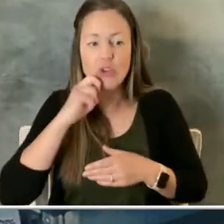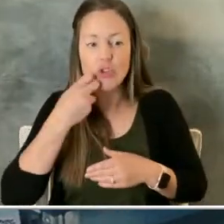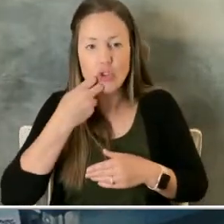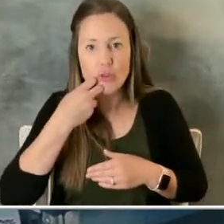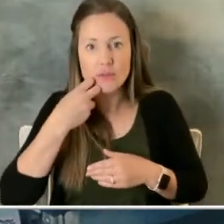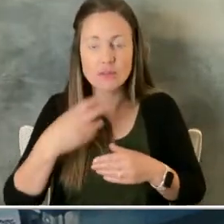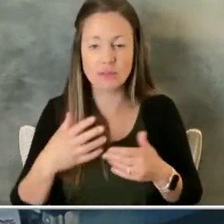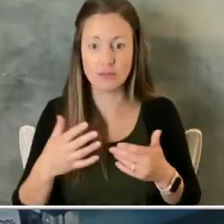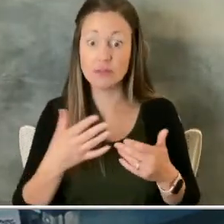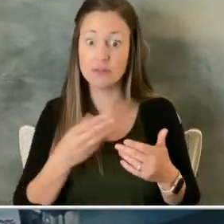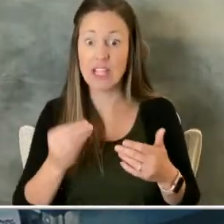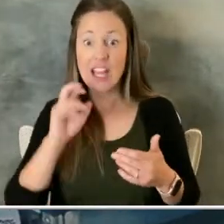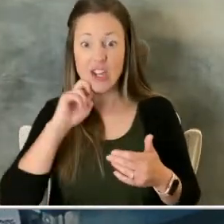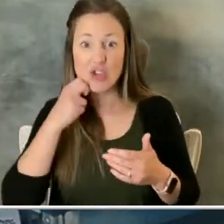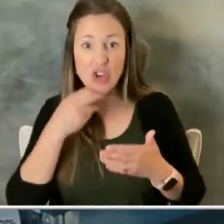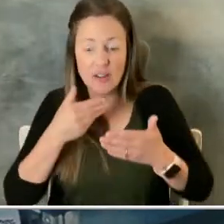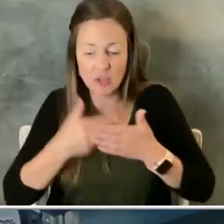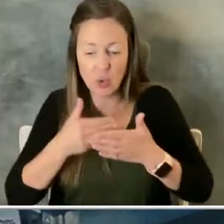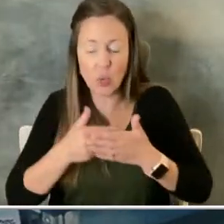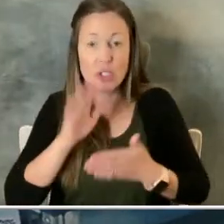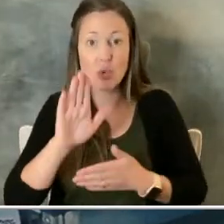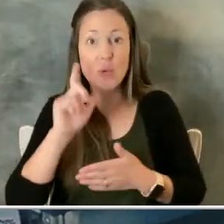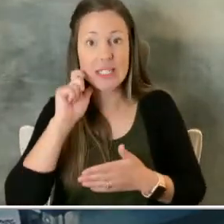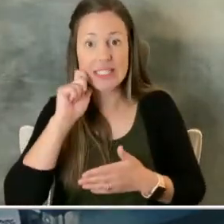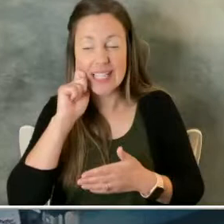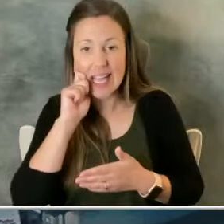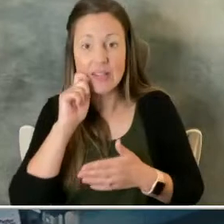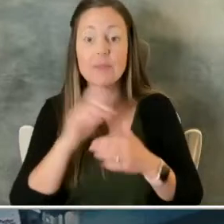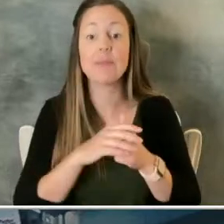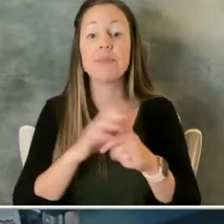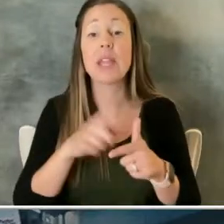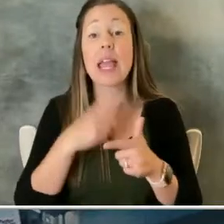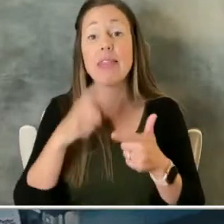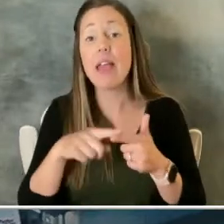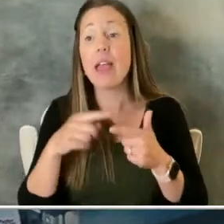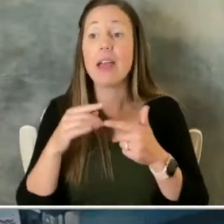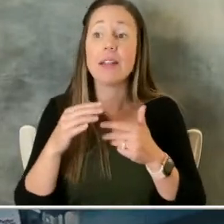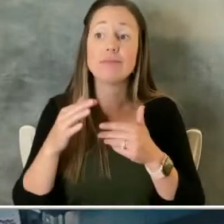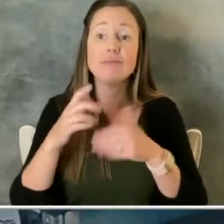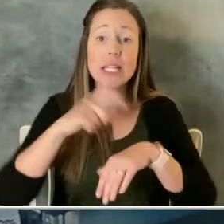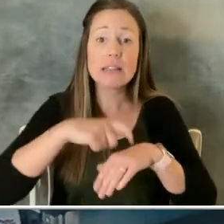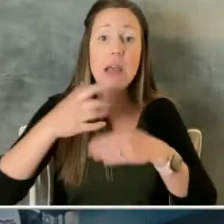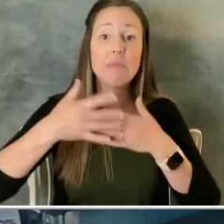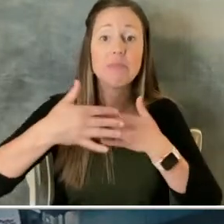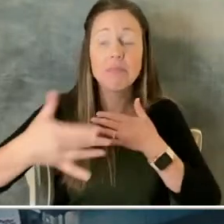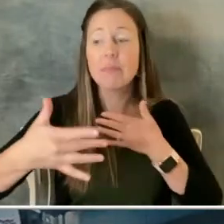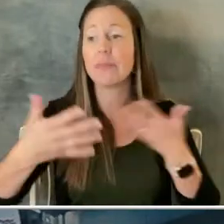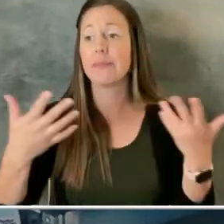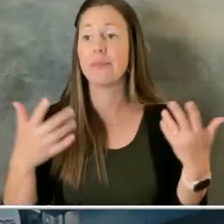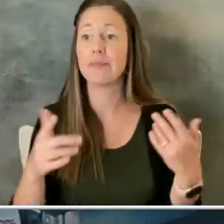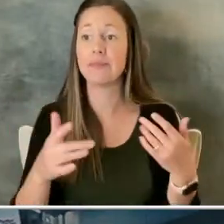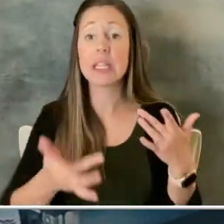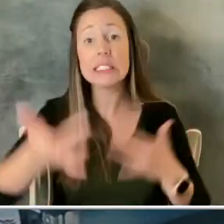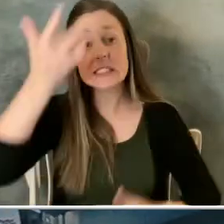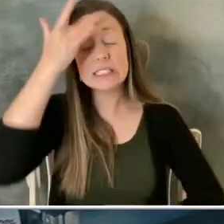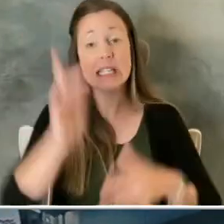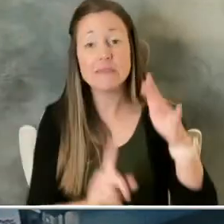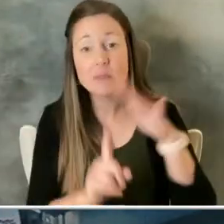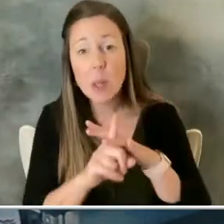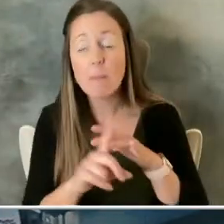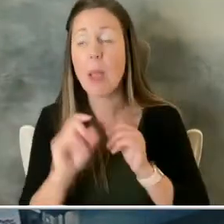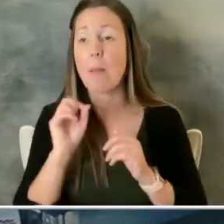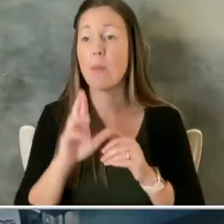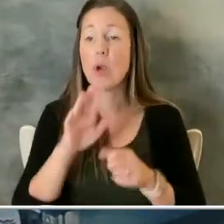close to the skin. Then when other diseases come along, or you may just have severe stress or some other challenge to your body's